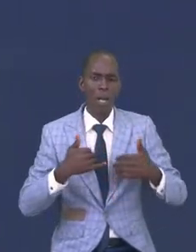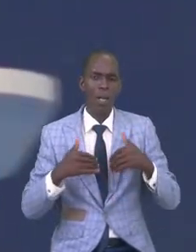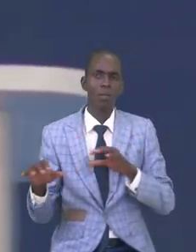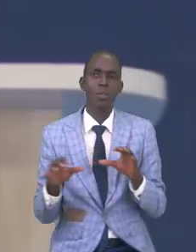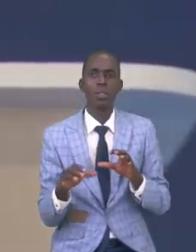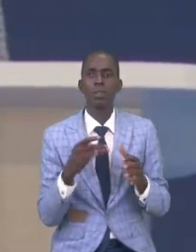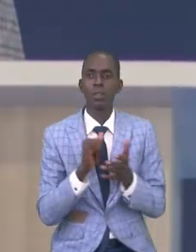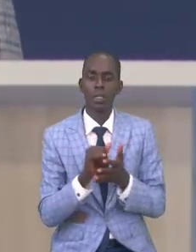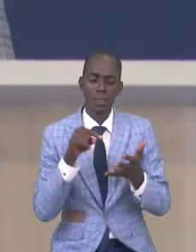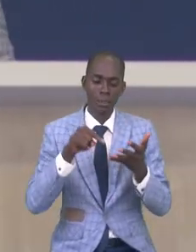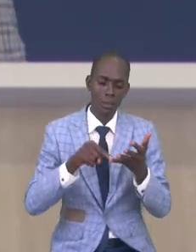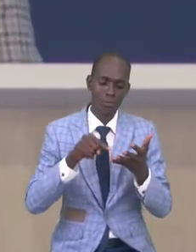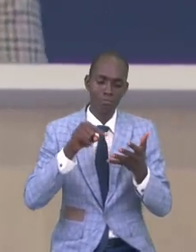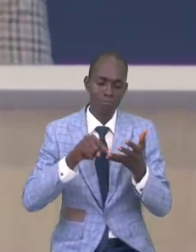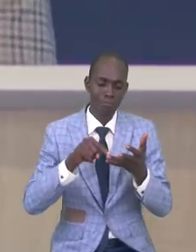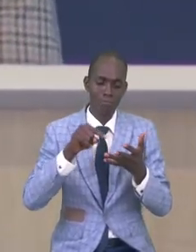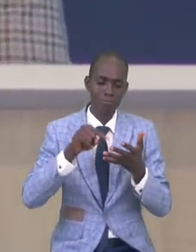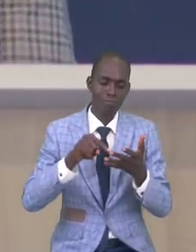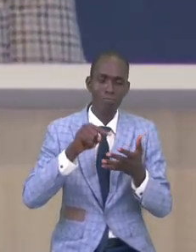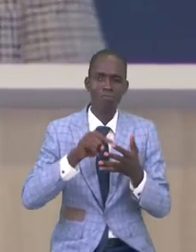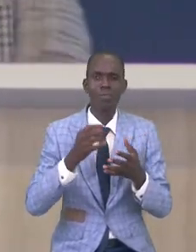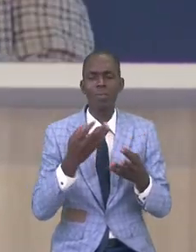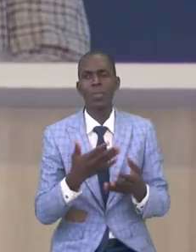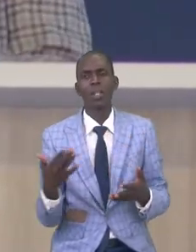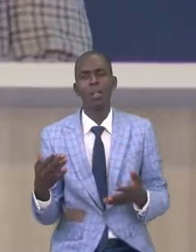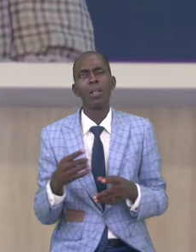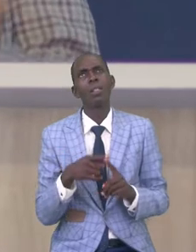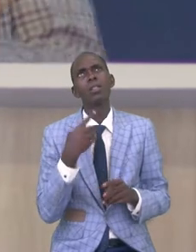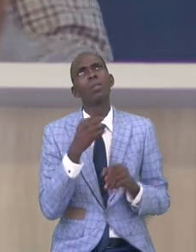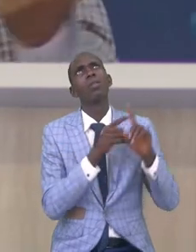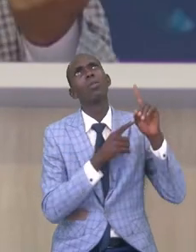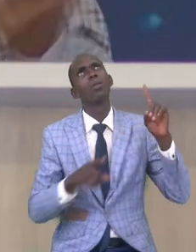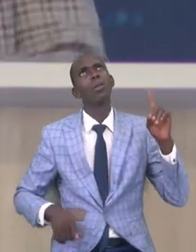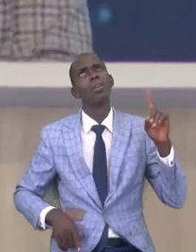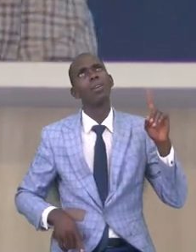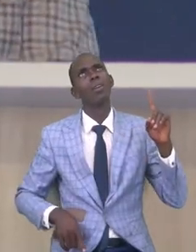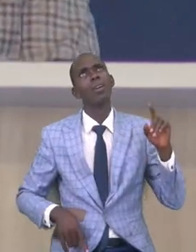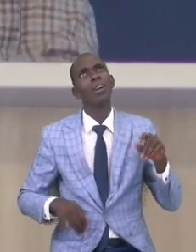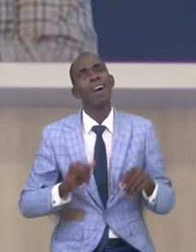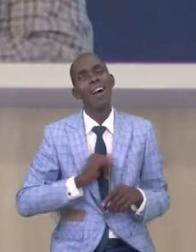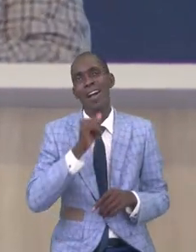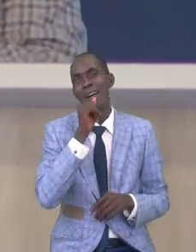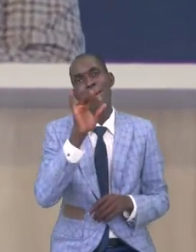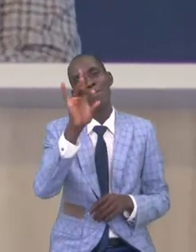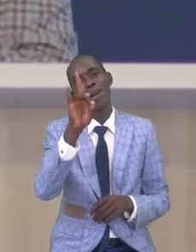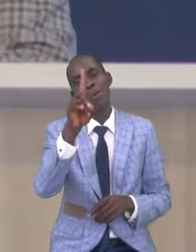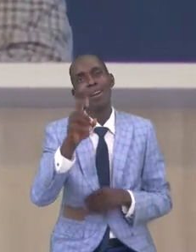this, this, this. And I said, Lord, but I am 81 years of age now.